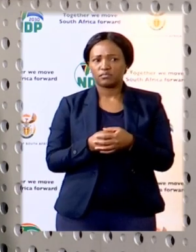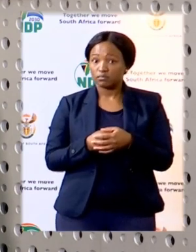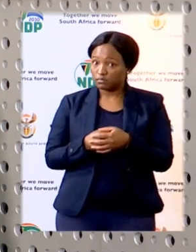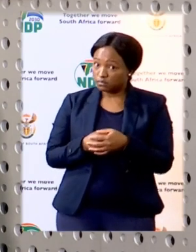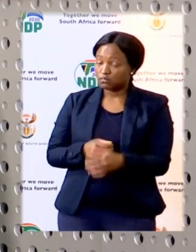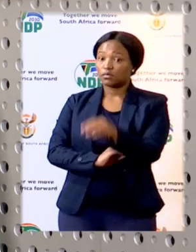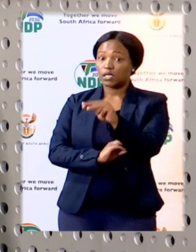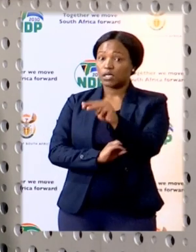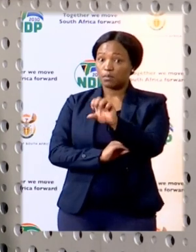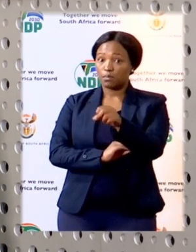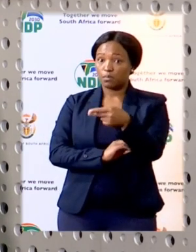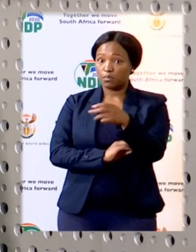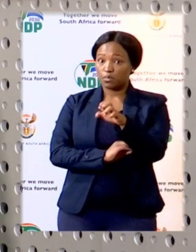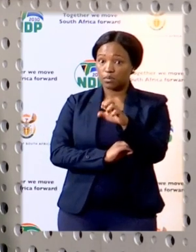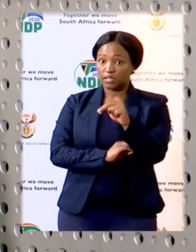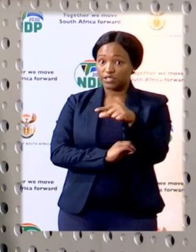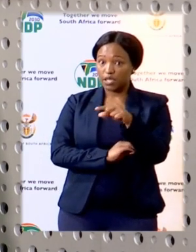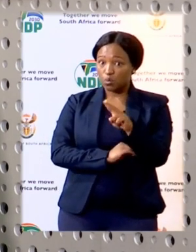Mshengu, are you there?